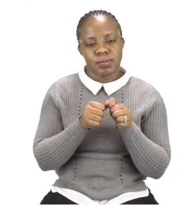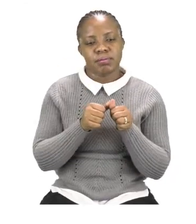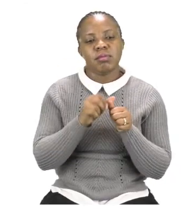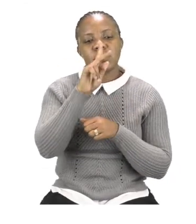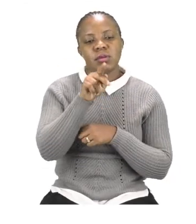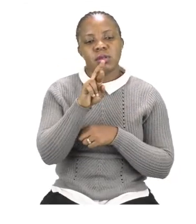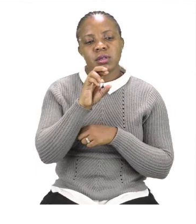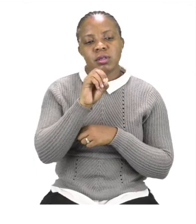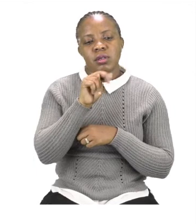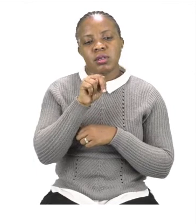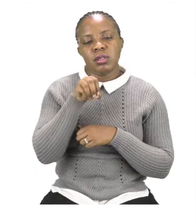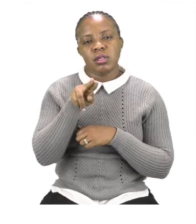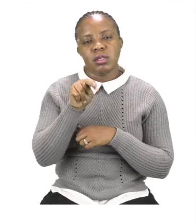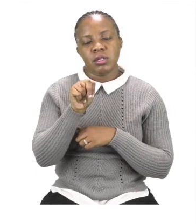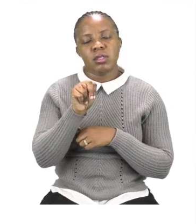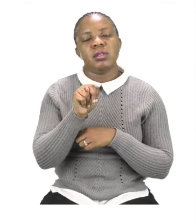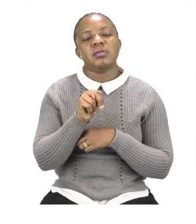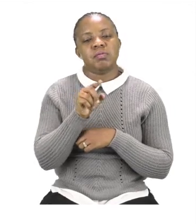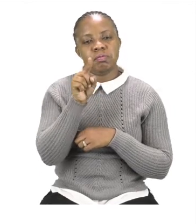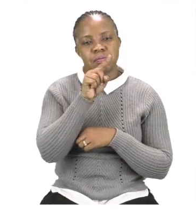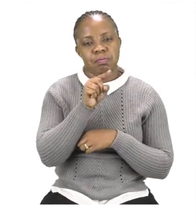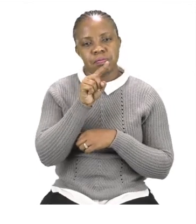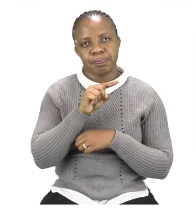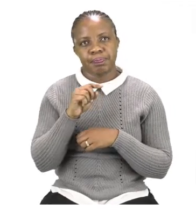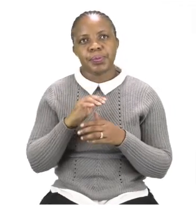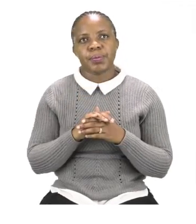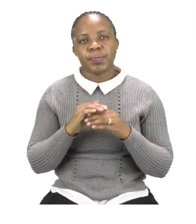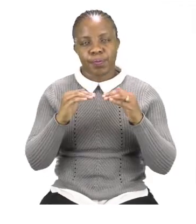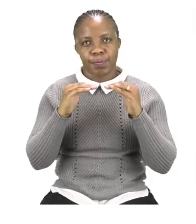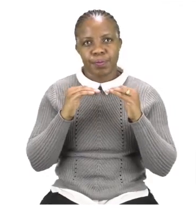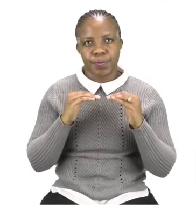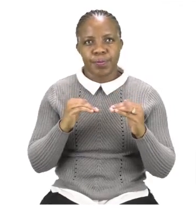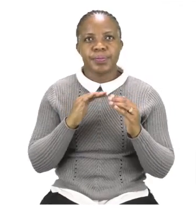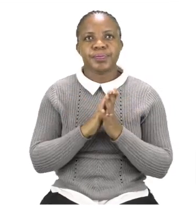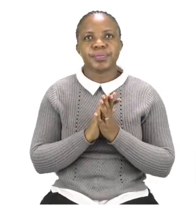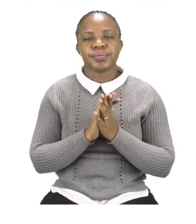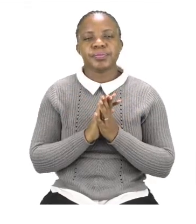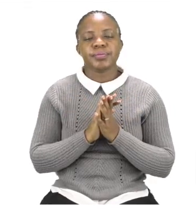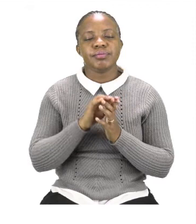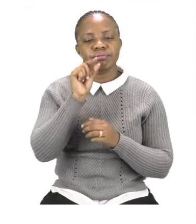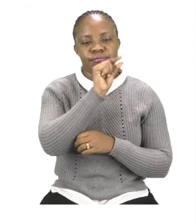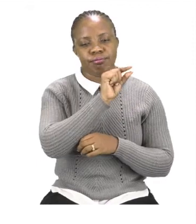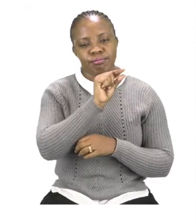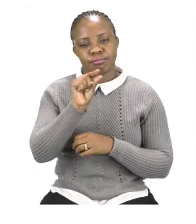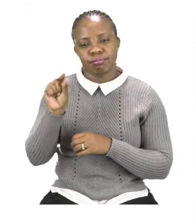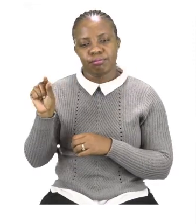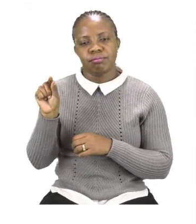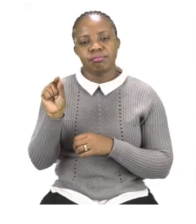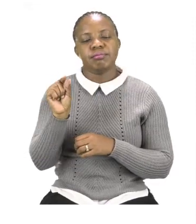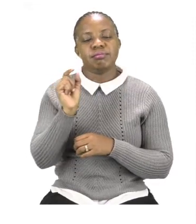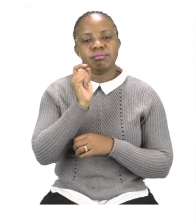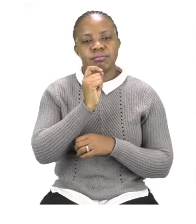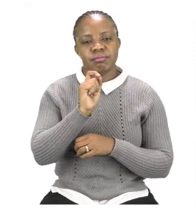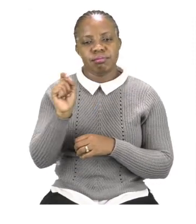it. The other part of this exercise is asking you to complete the sentences by writing